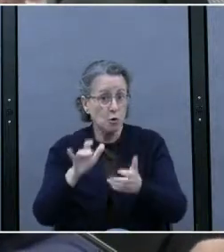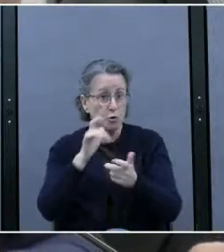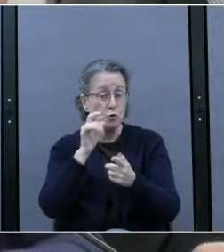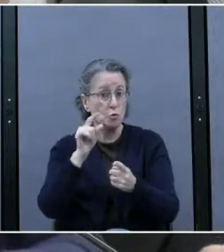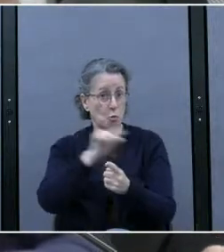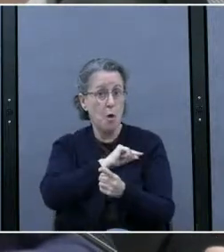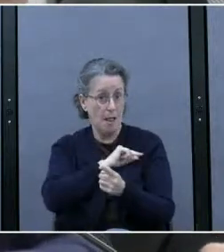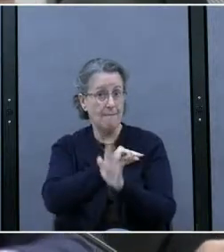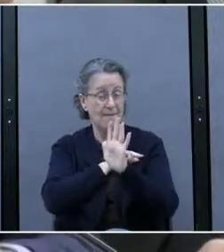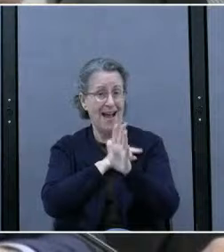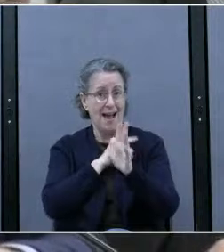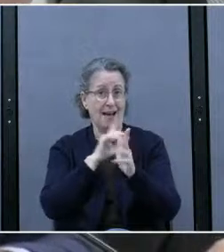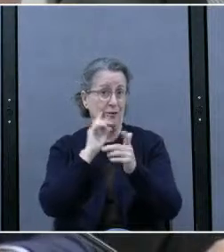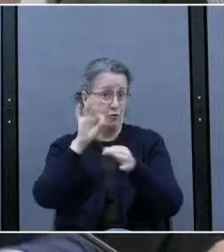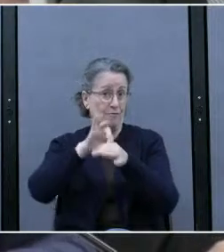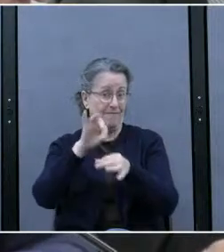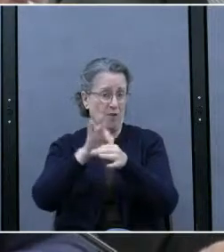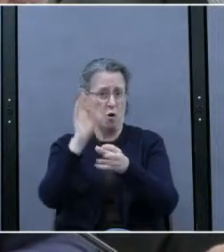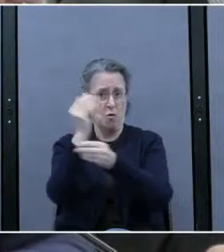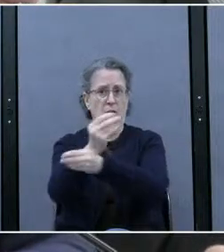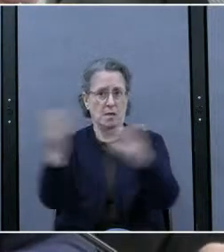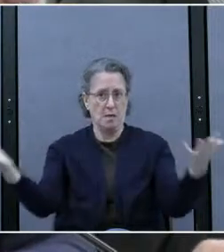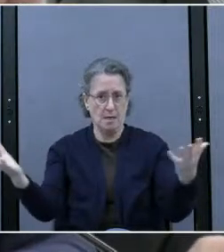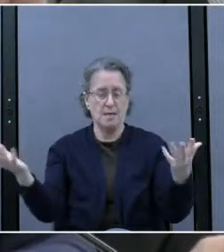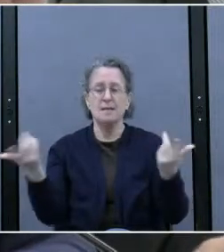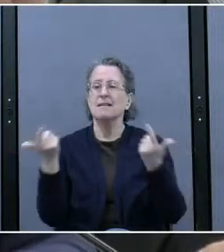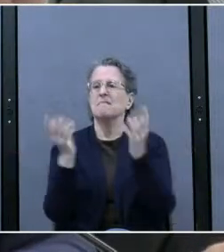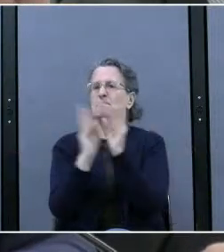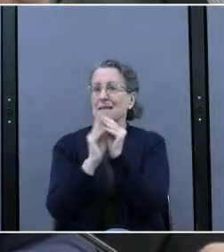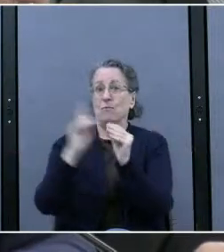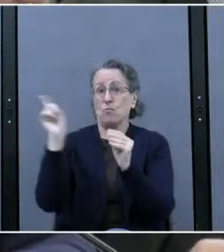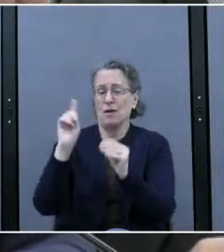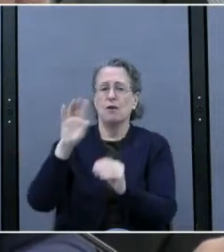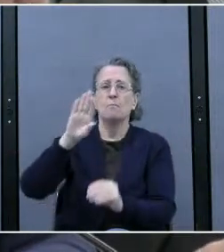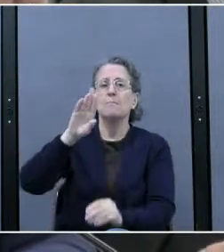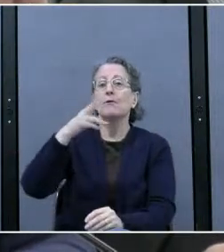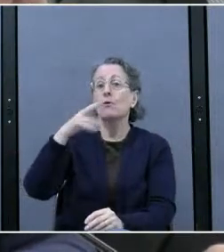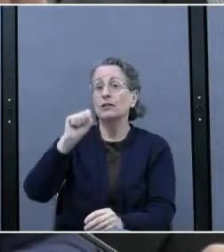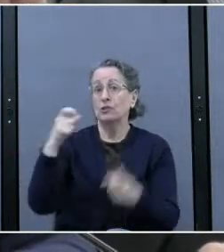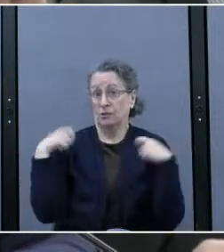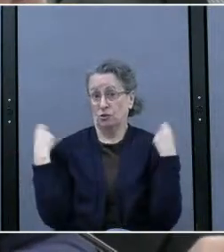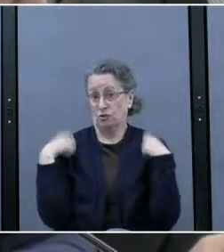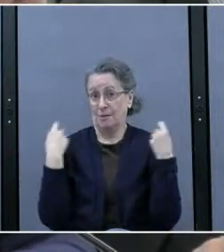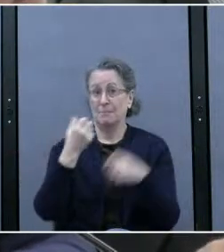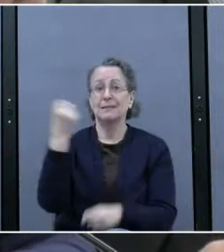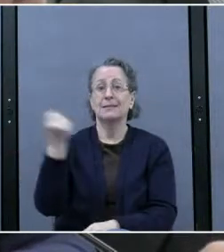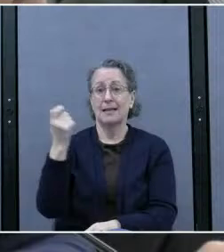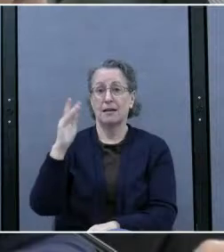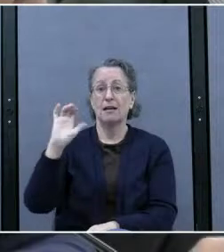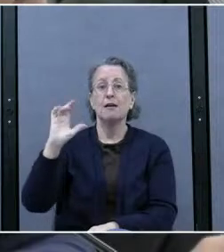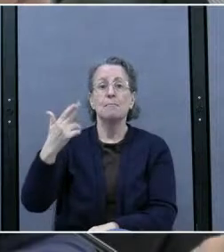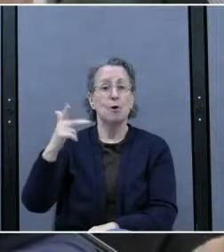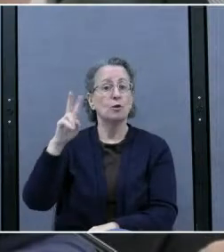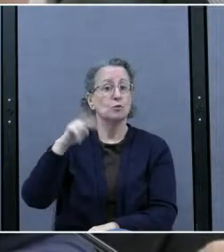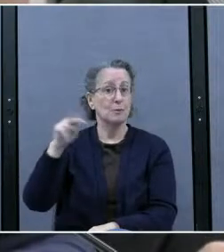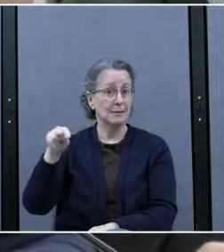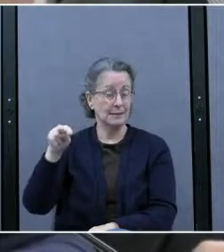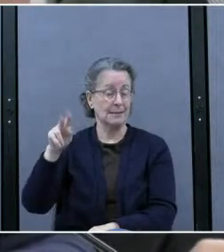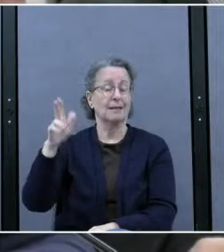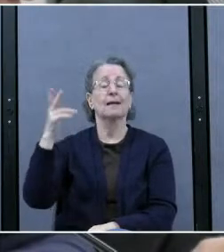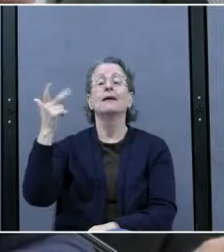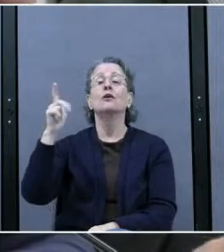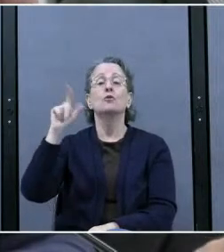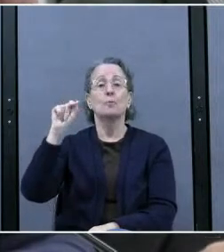hereby notified and warned to meet in the gymnasium of the Brattleboro Union High School on Saturday, March 22nd, 2025